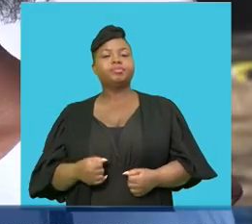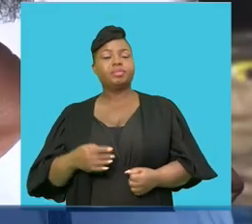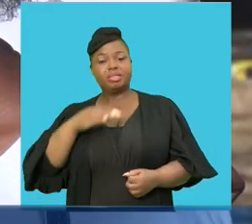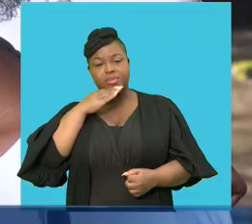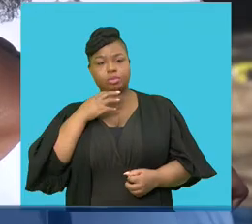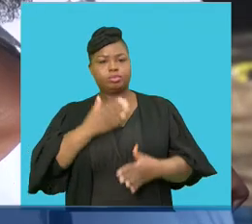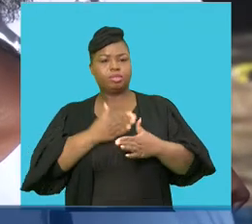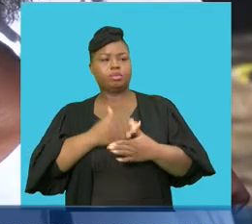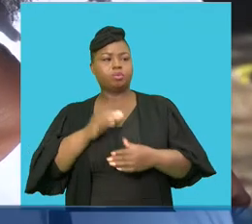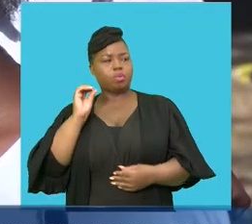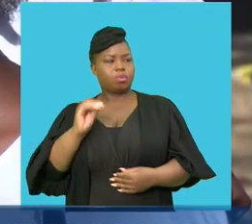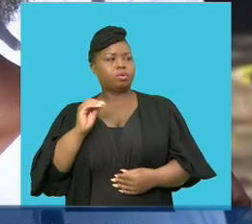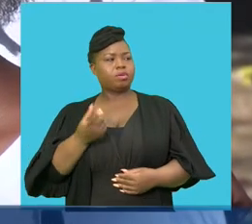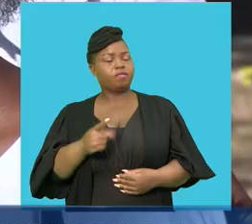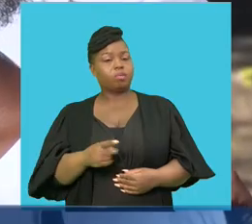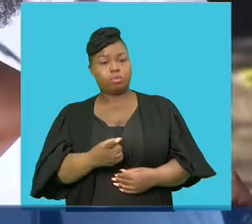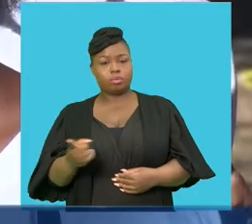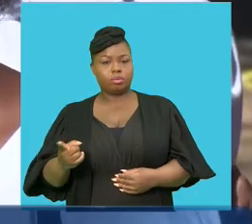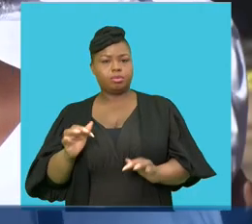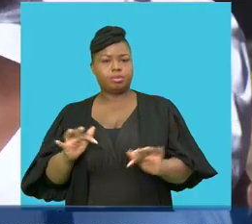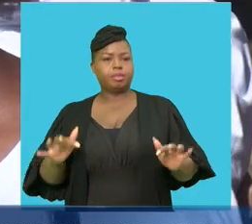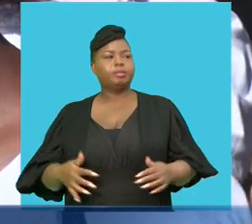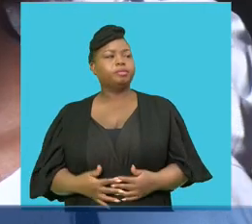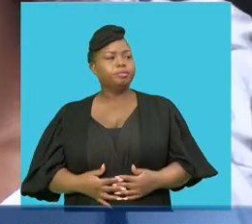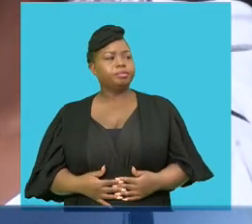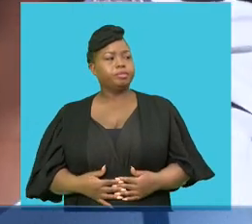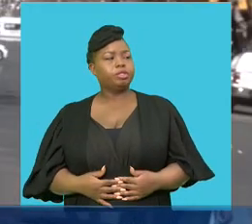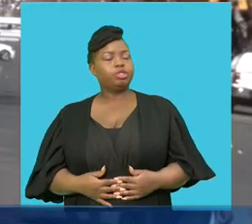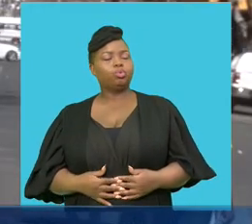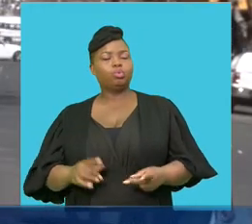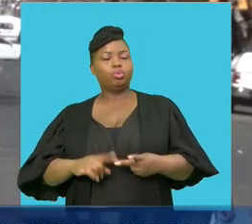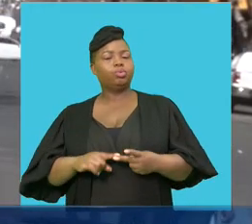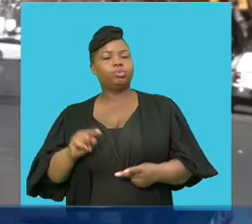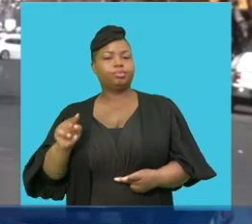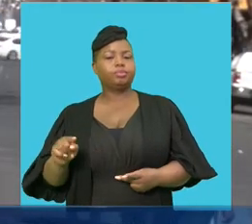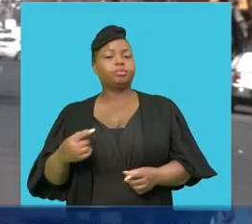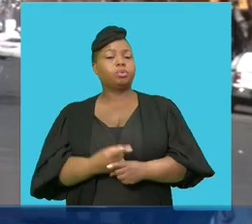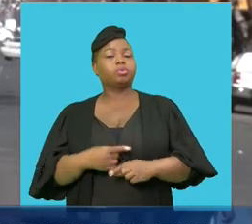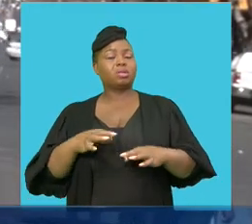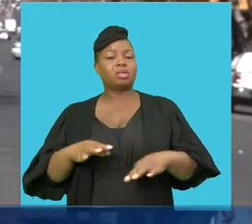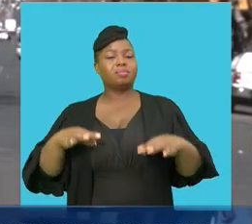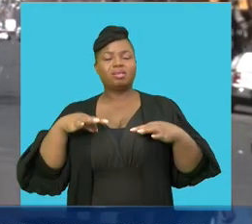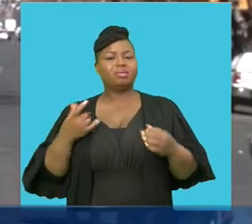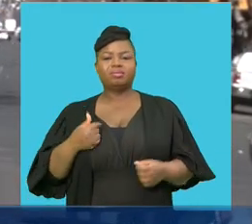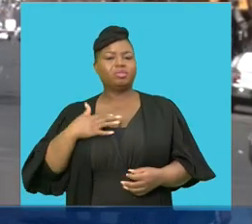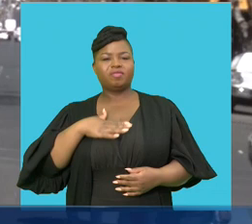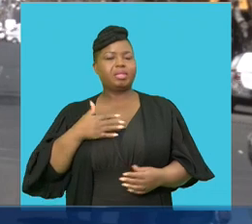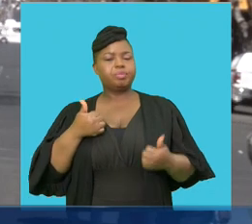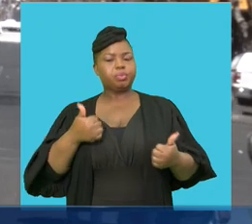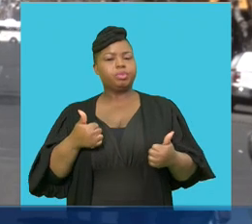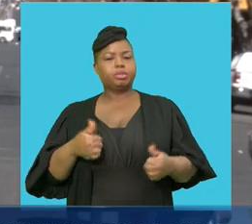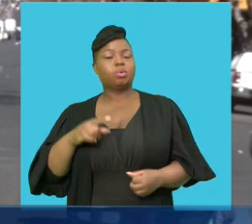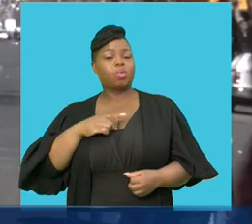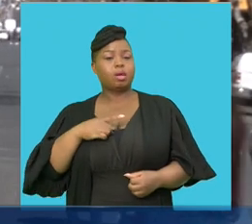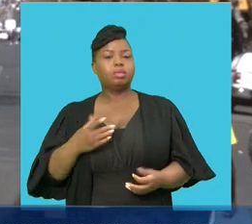ukhona umsebenzi for labantwana laba. Kusenjalo le nje ithi le nkulumo kaMeya ayinambithiseki kahle njengoba ke